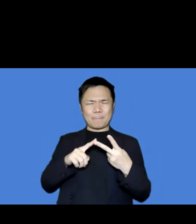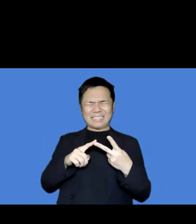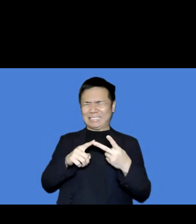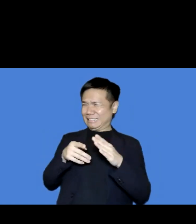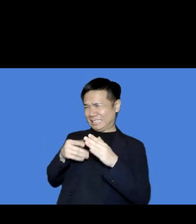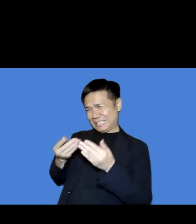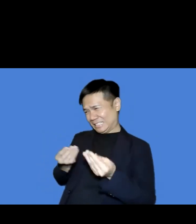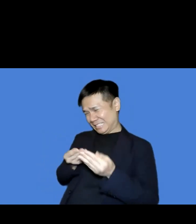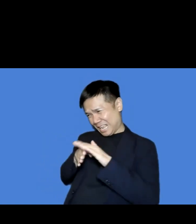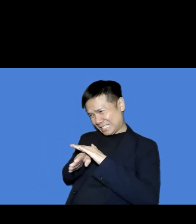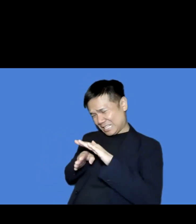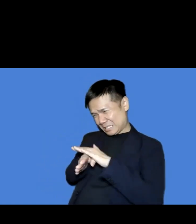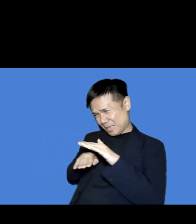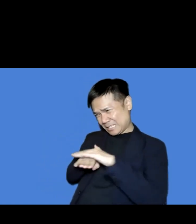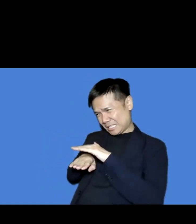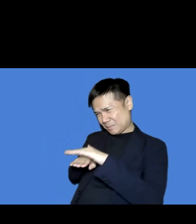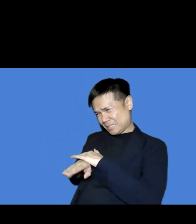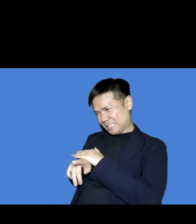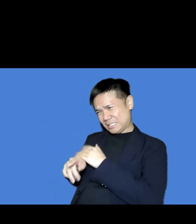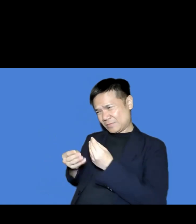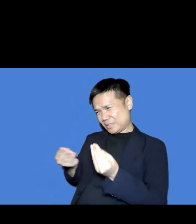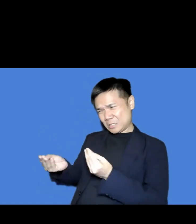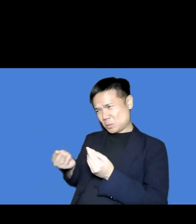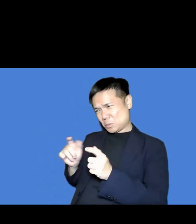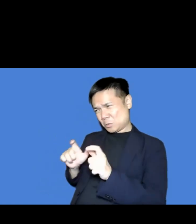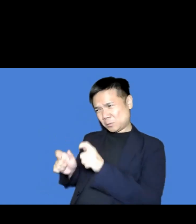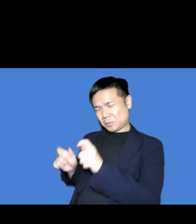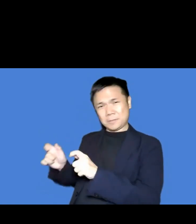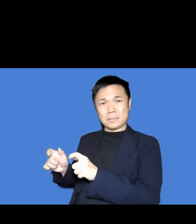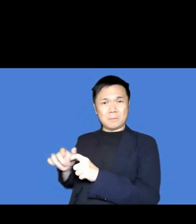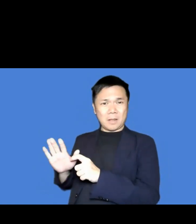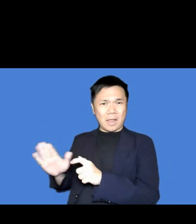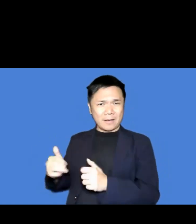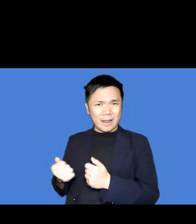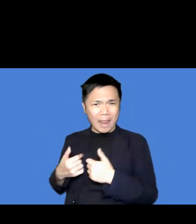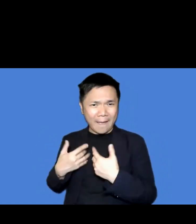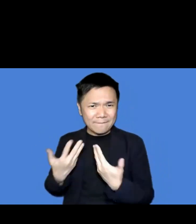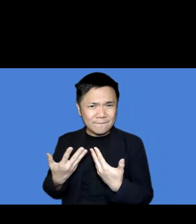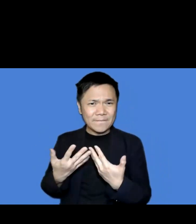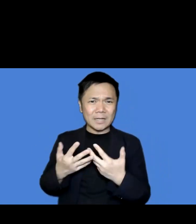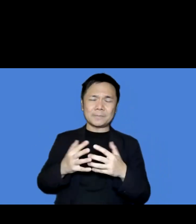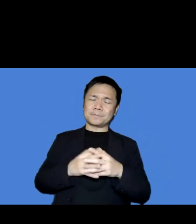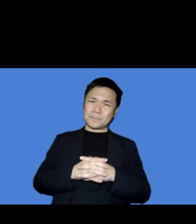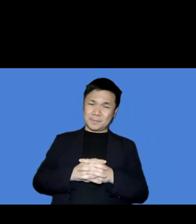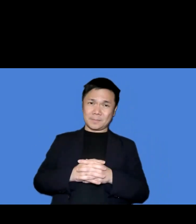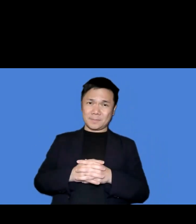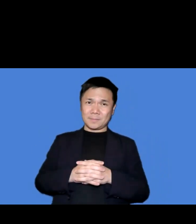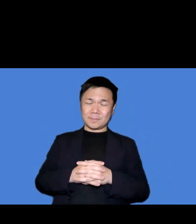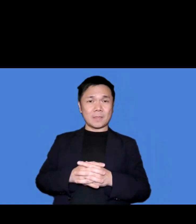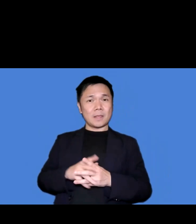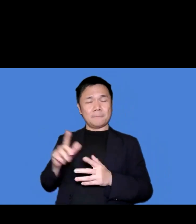in different ways with the basic daily needs and all, and also with the